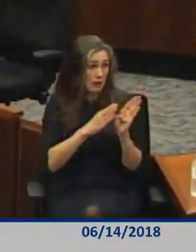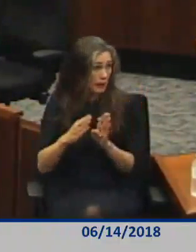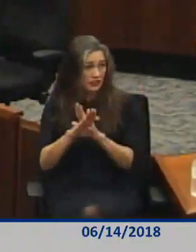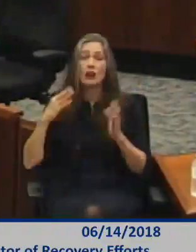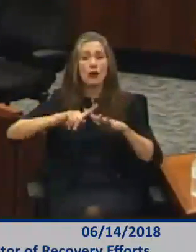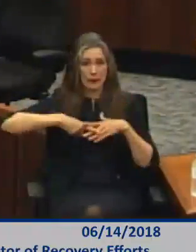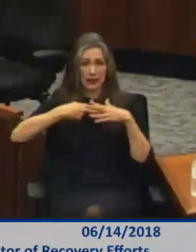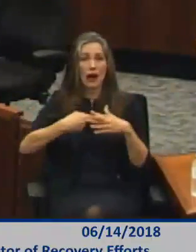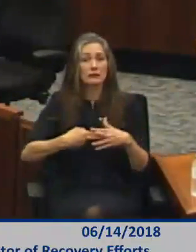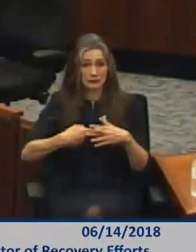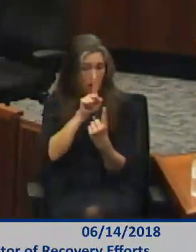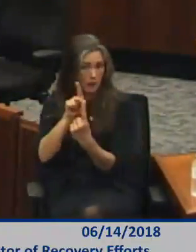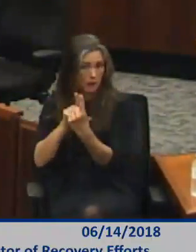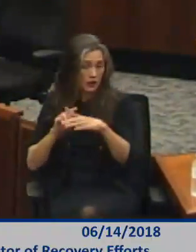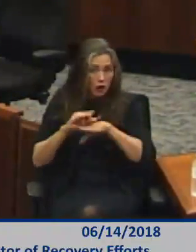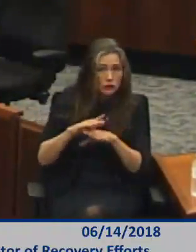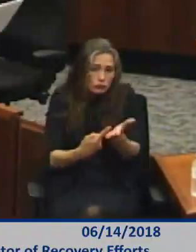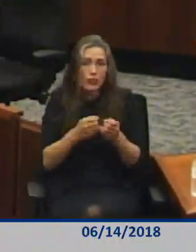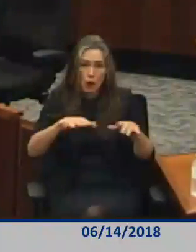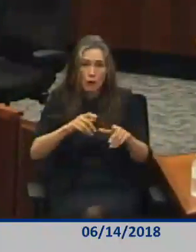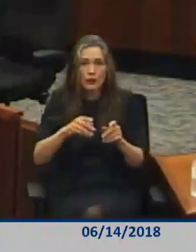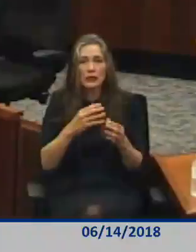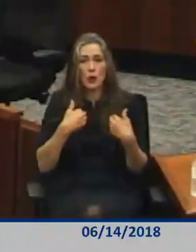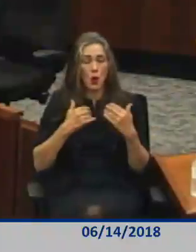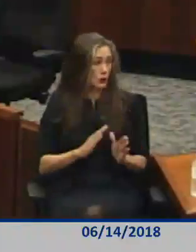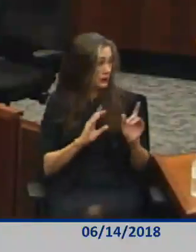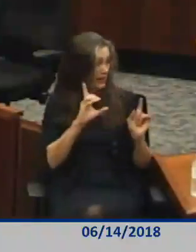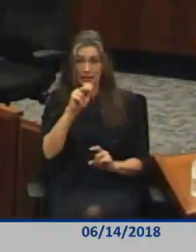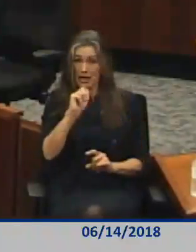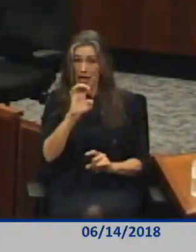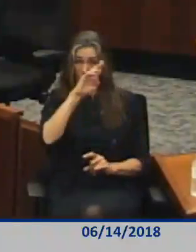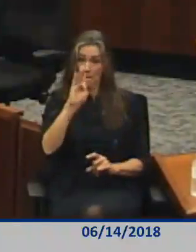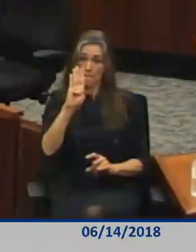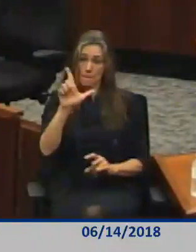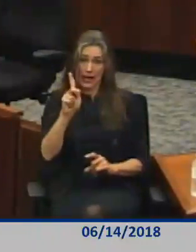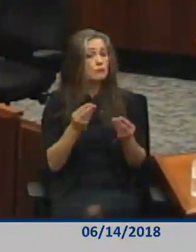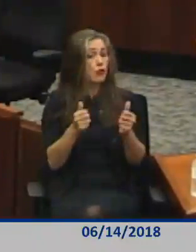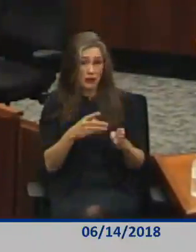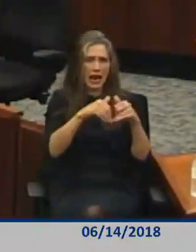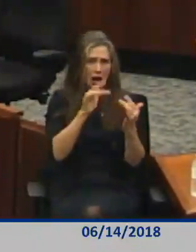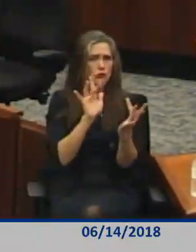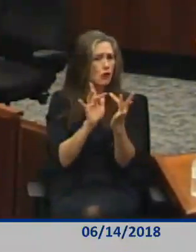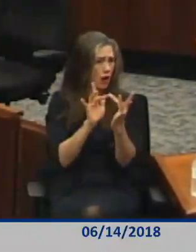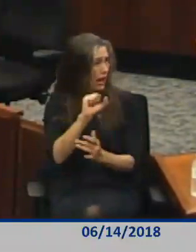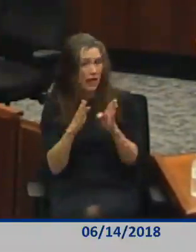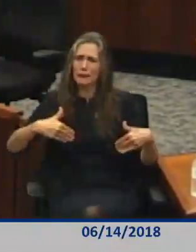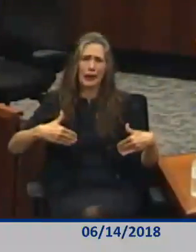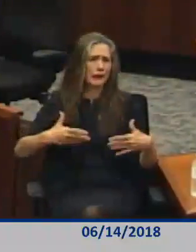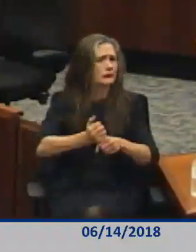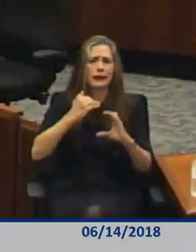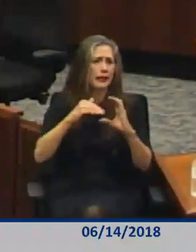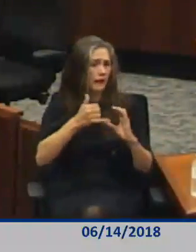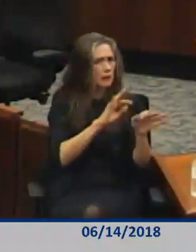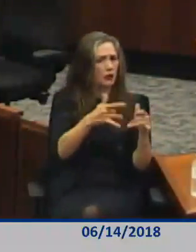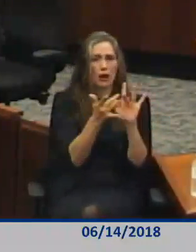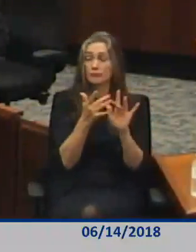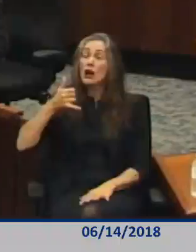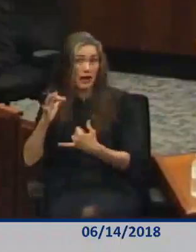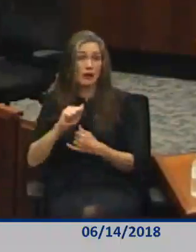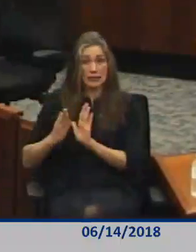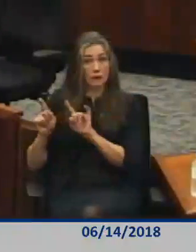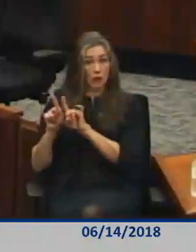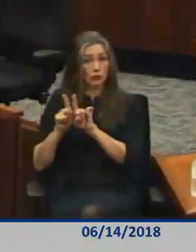plans here have members that are one consultation partners. Director Black tonight is going to talk about ways to contact. Some of